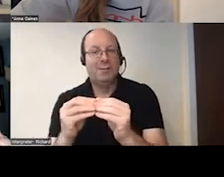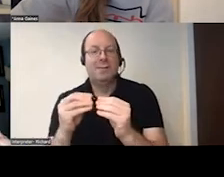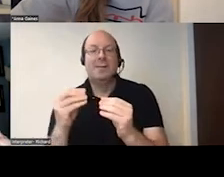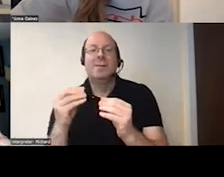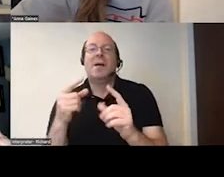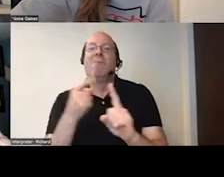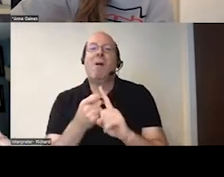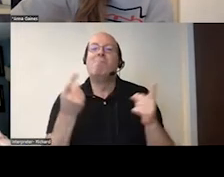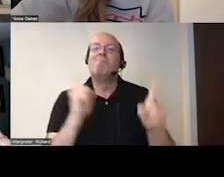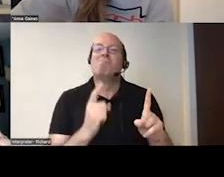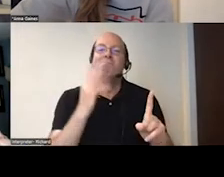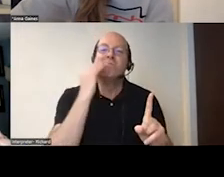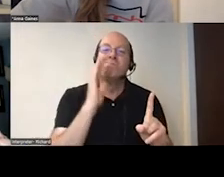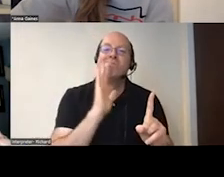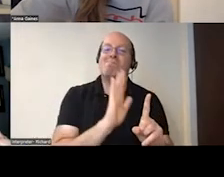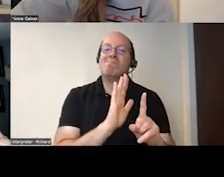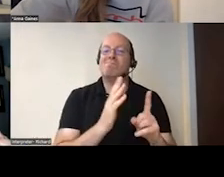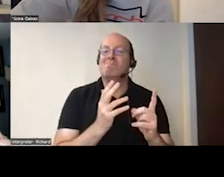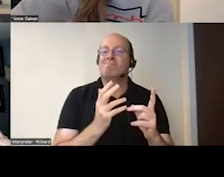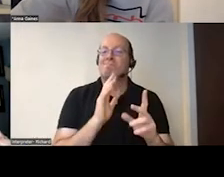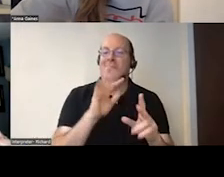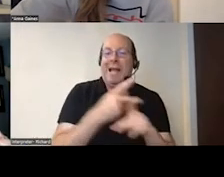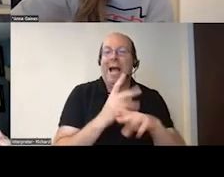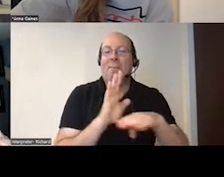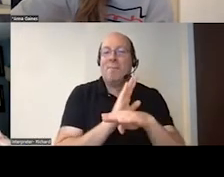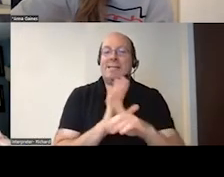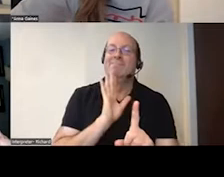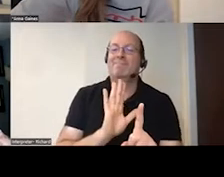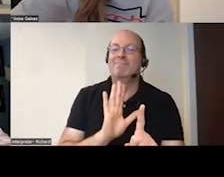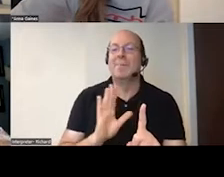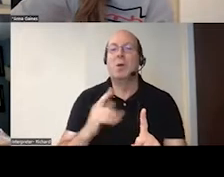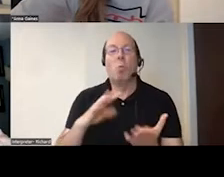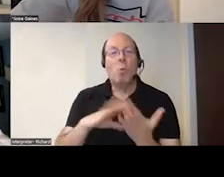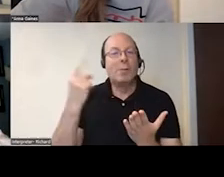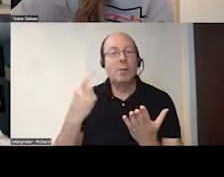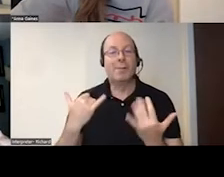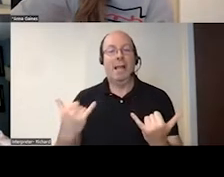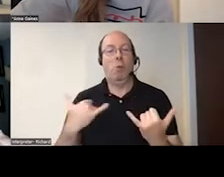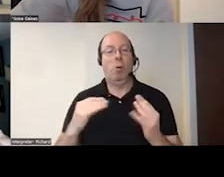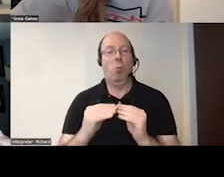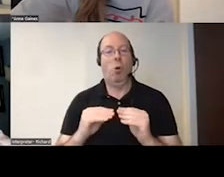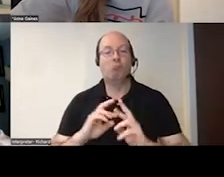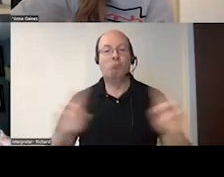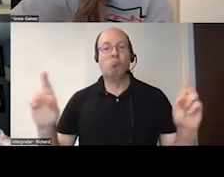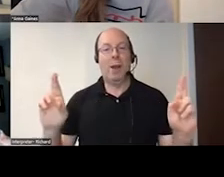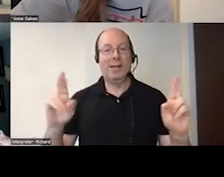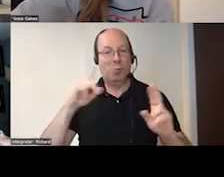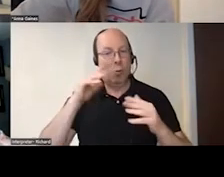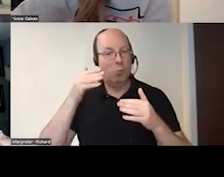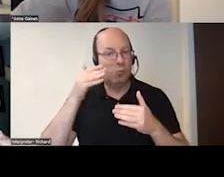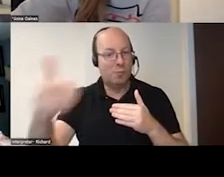but now we've learned a lot from that, so we're really poised for the future, so that's good. But